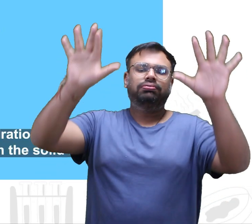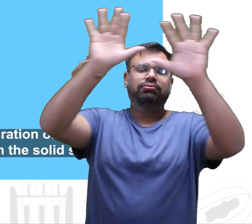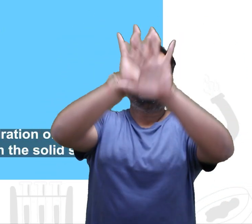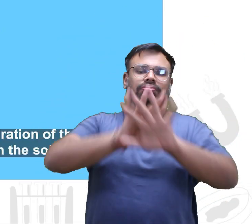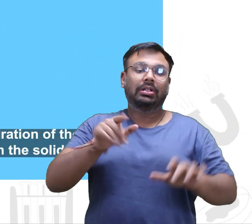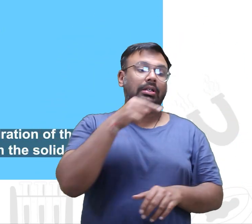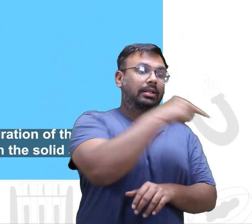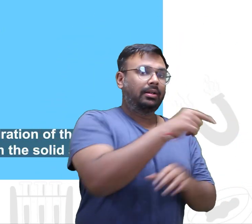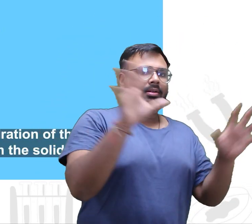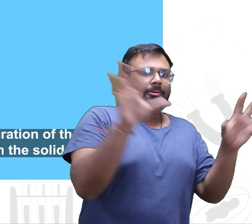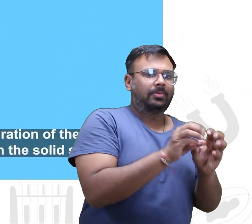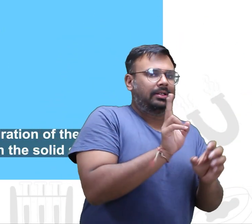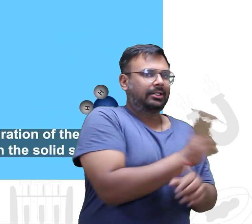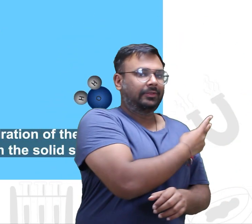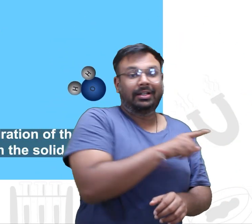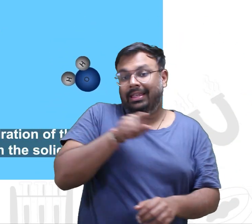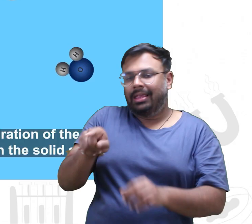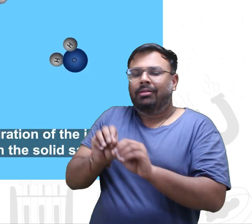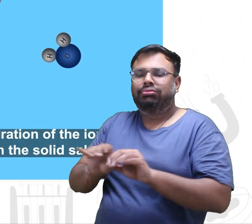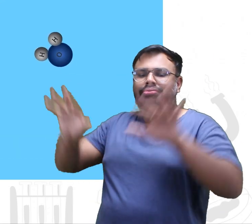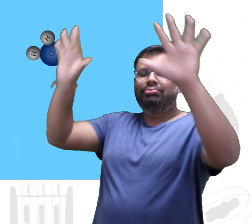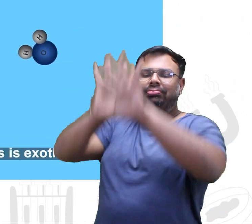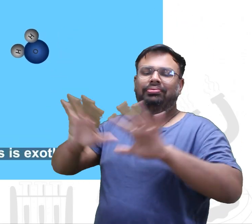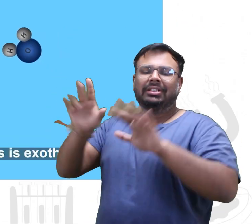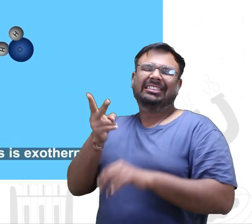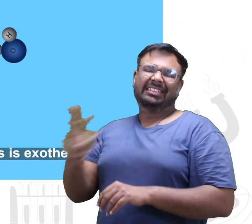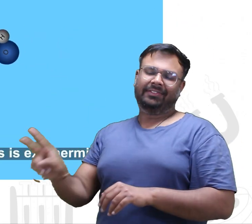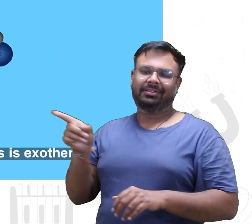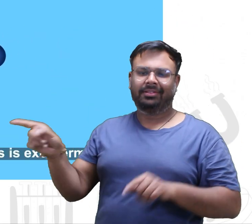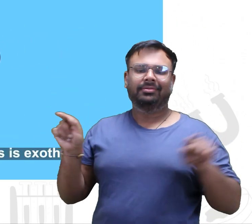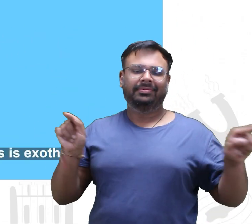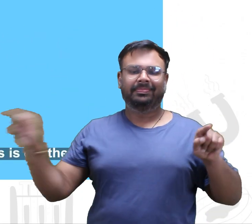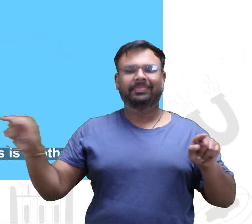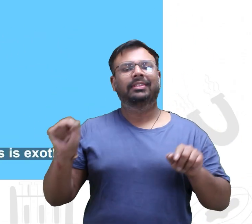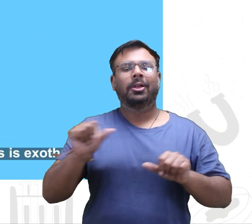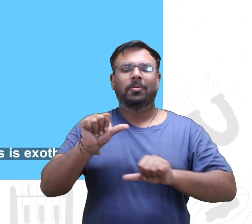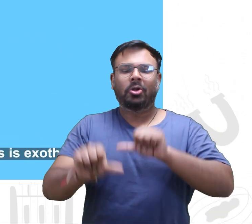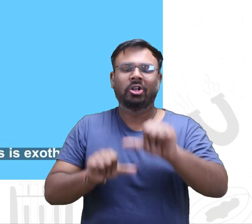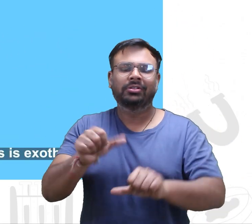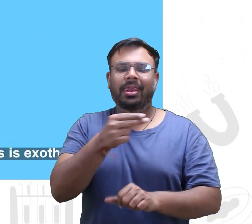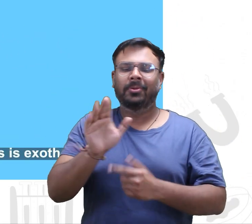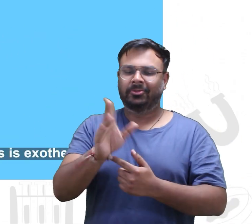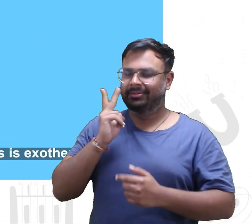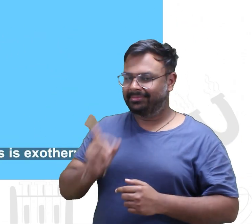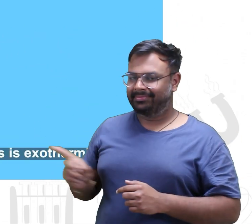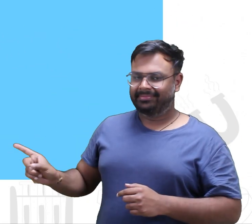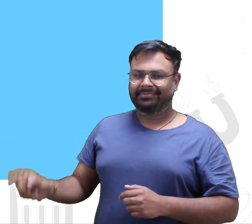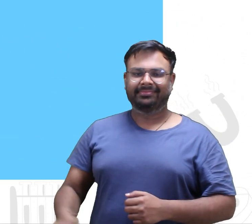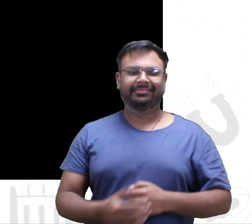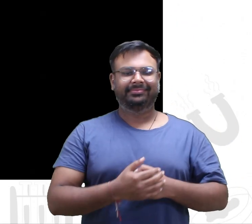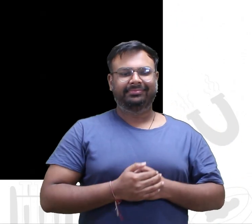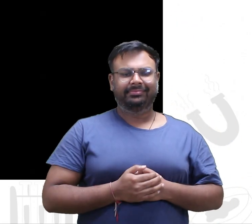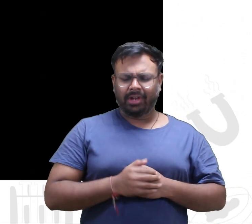exceeds the energy required to break the bonds in the solid salt. This net release of the energy is why the process is